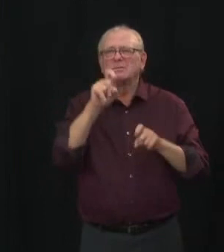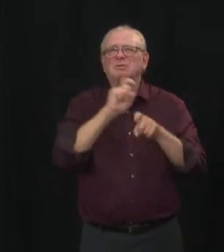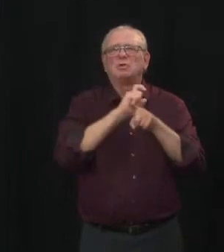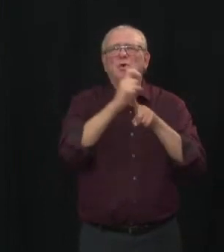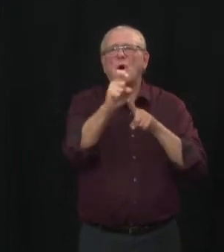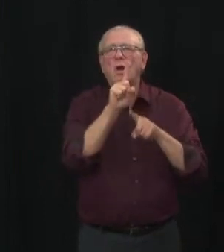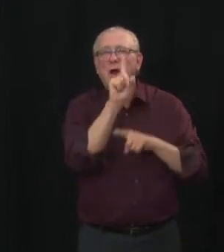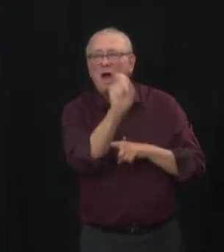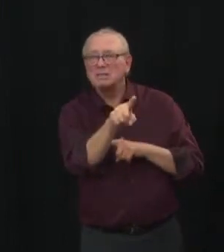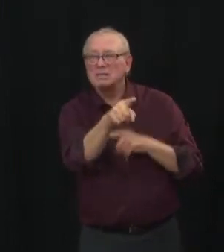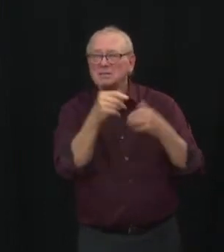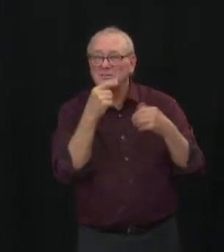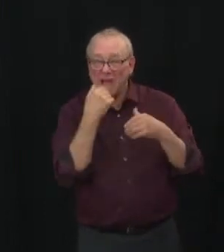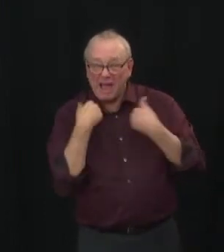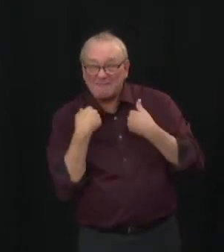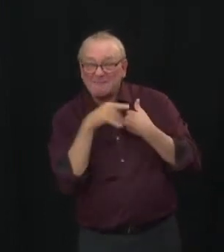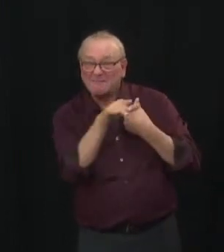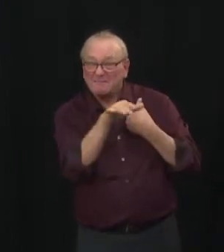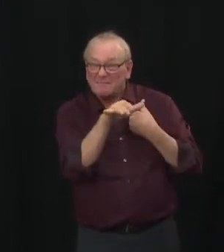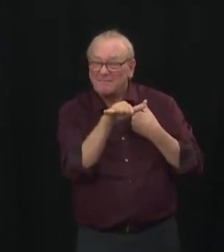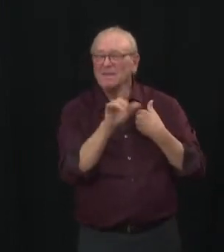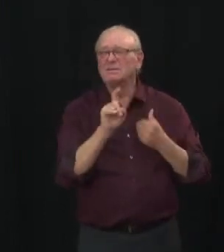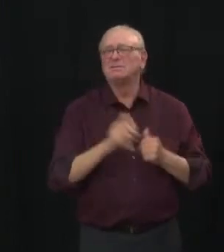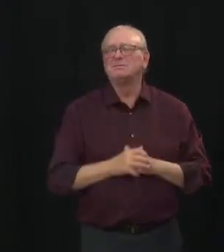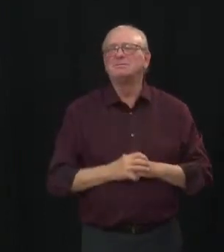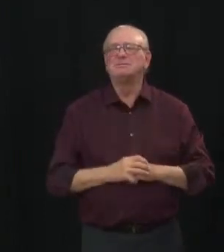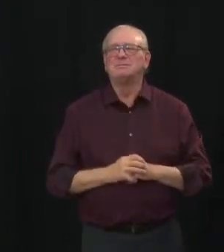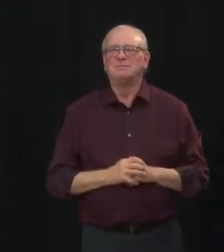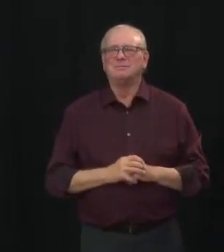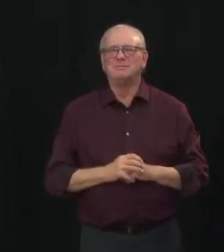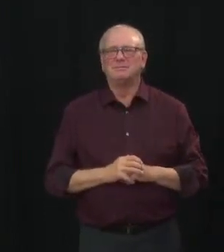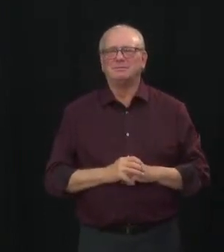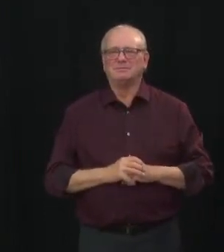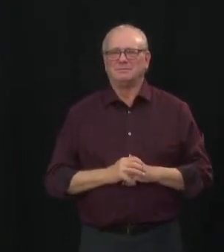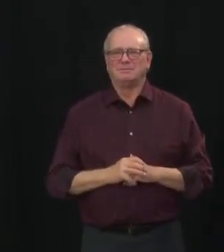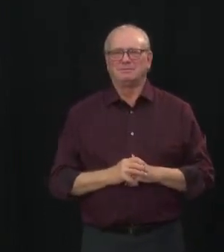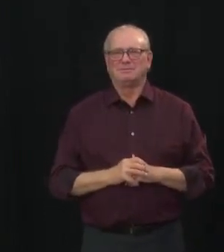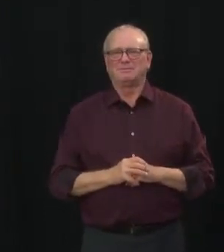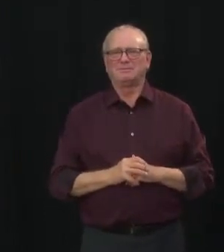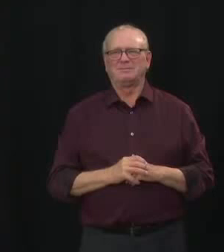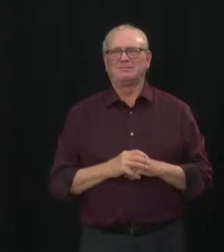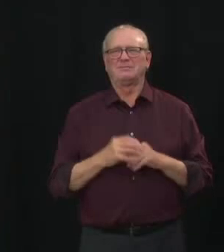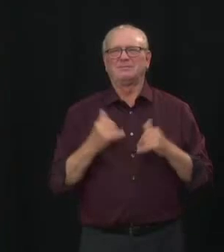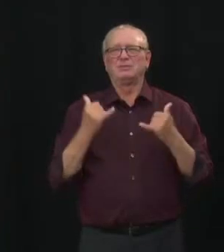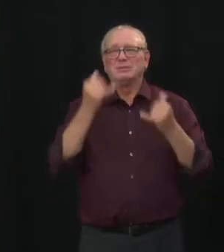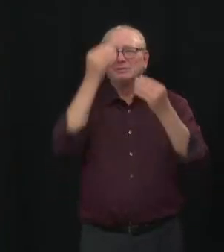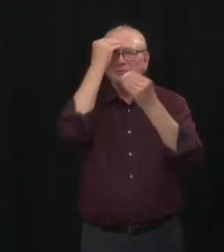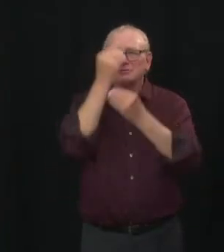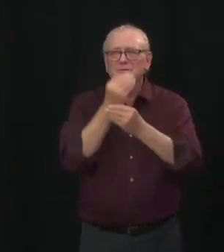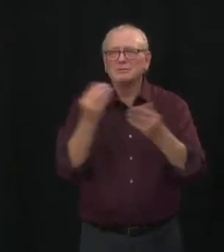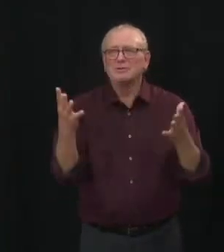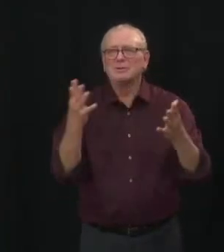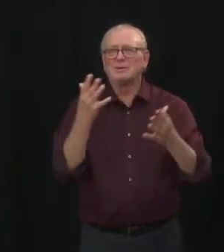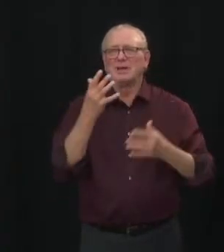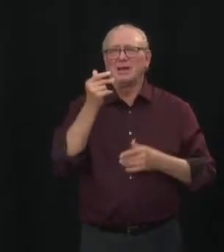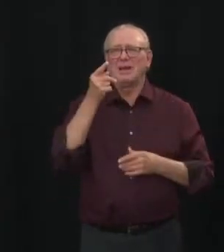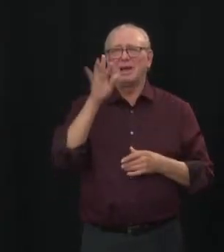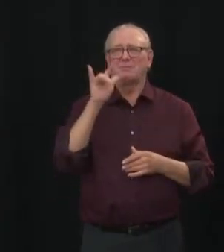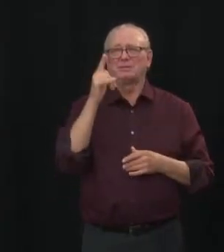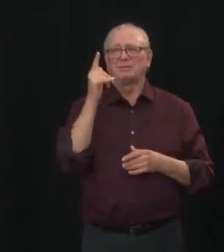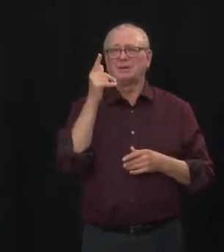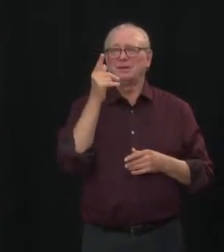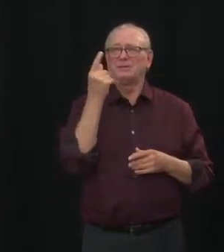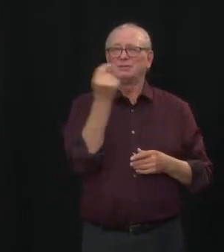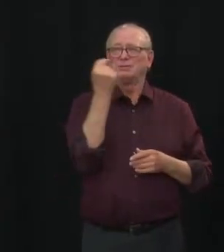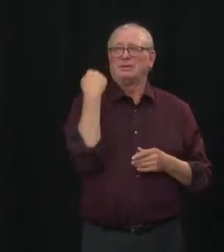the specifics in a moment, but I'd like to speak to trends from Tuesday, April 5th to Monday, April 11th. The